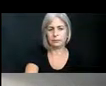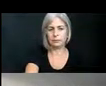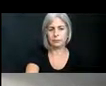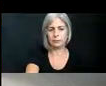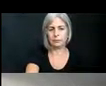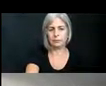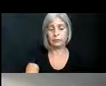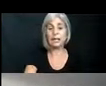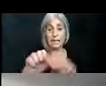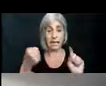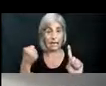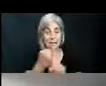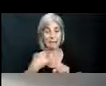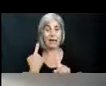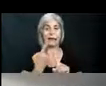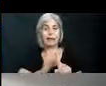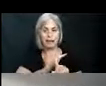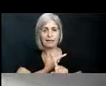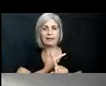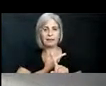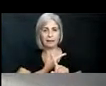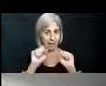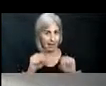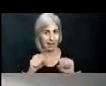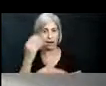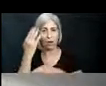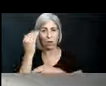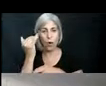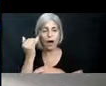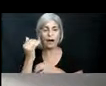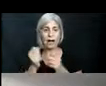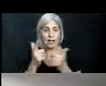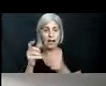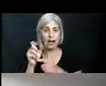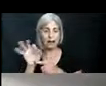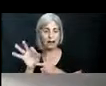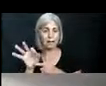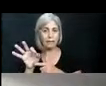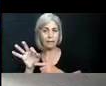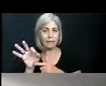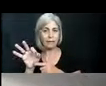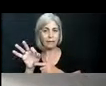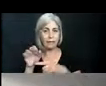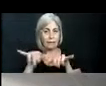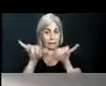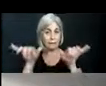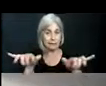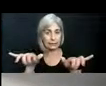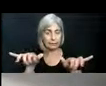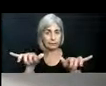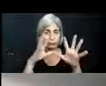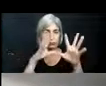impact us and our tourism industry because reef systems attract a lot of tourism.